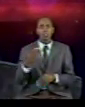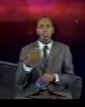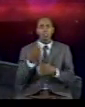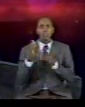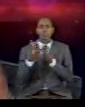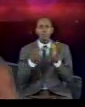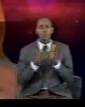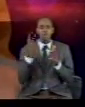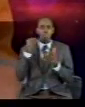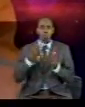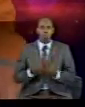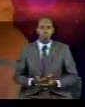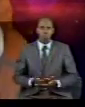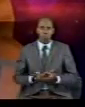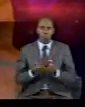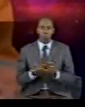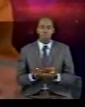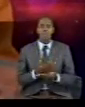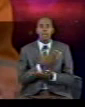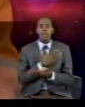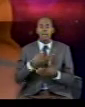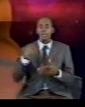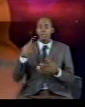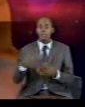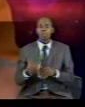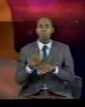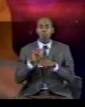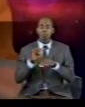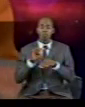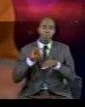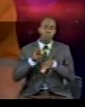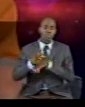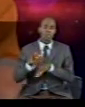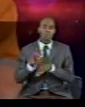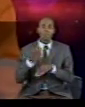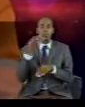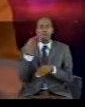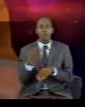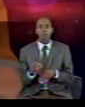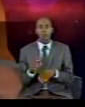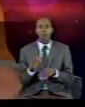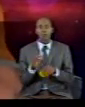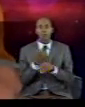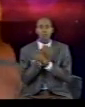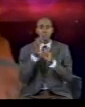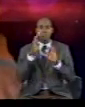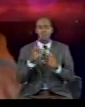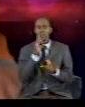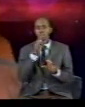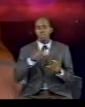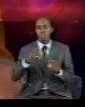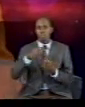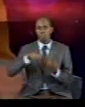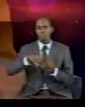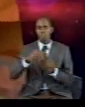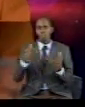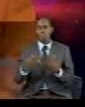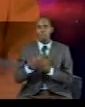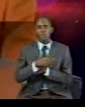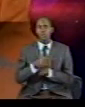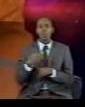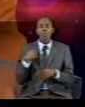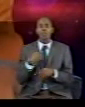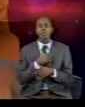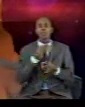of redemption is still here today. That's why as we are gathered, we are going to pray that the God of